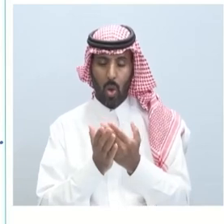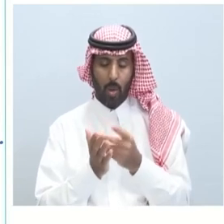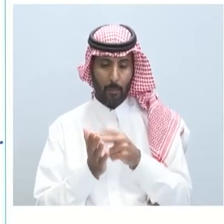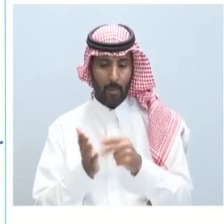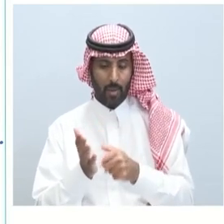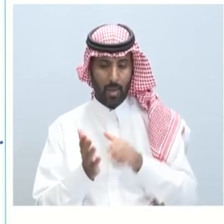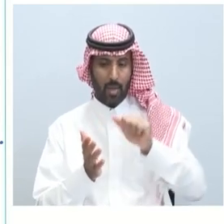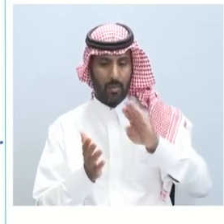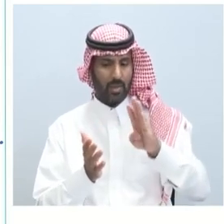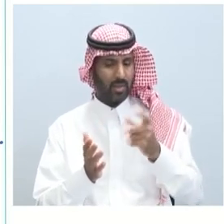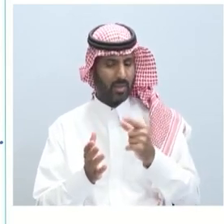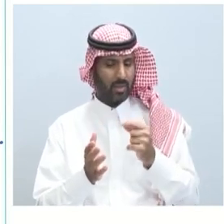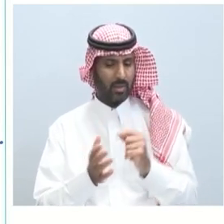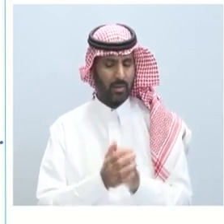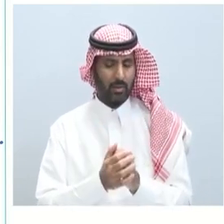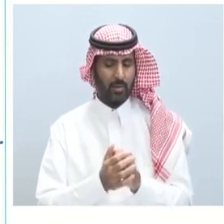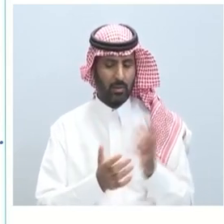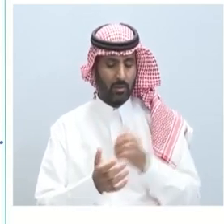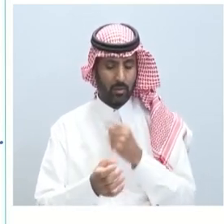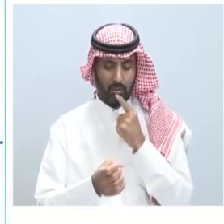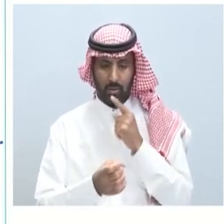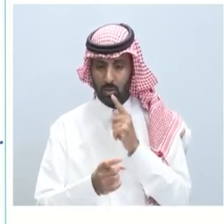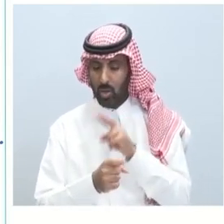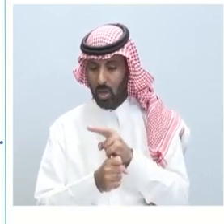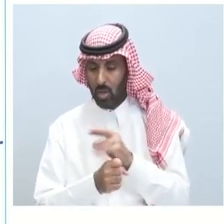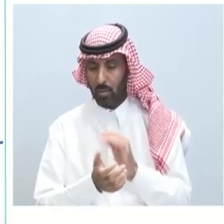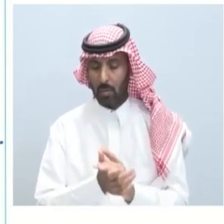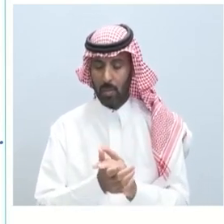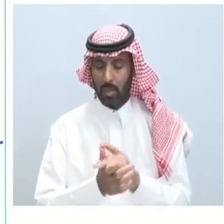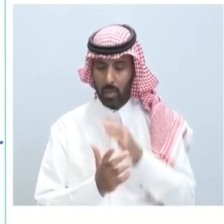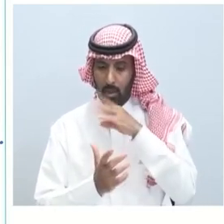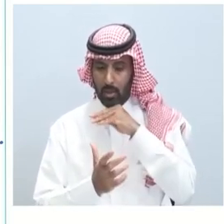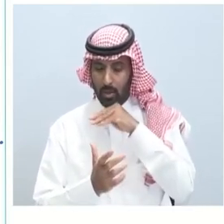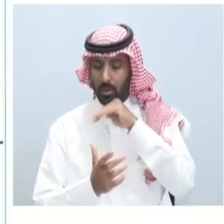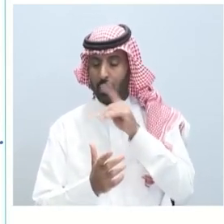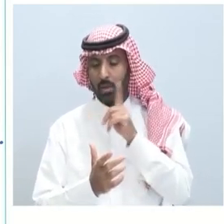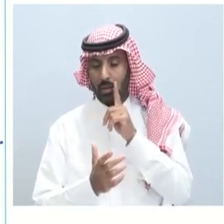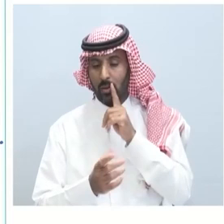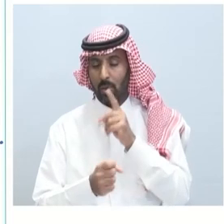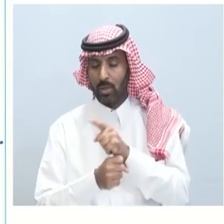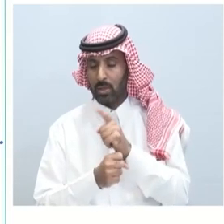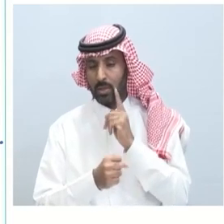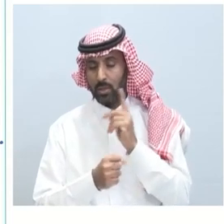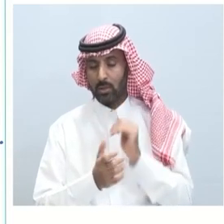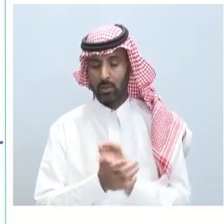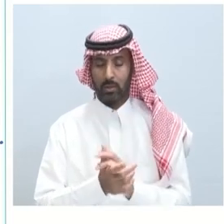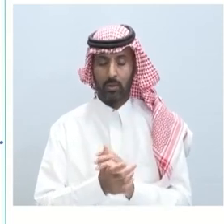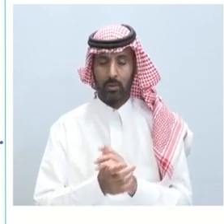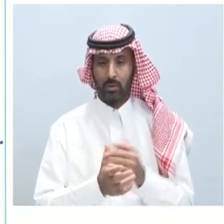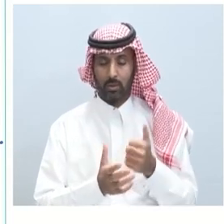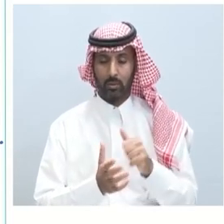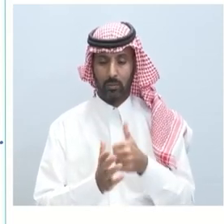tempted, Mariana, to not tell, to lie to her parents about her science grade? Why was she